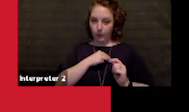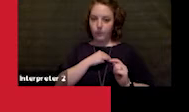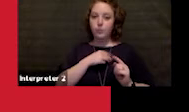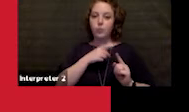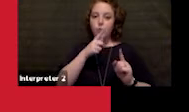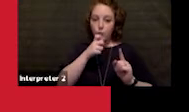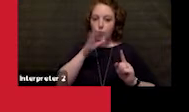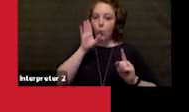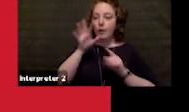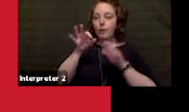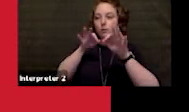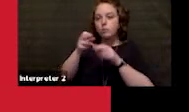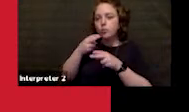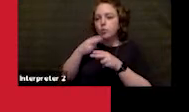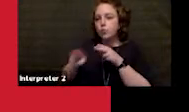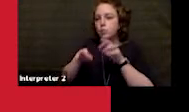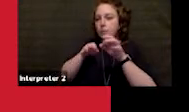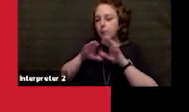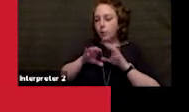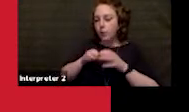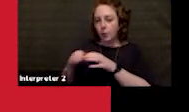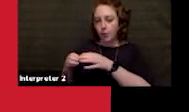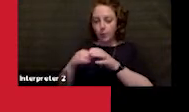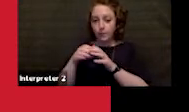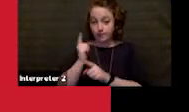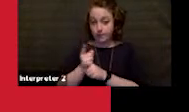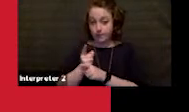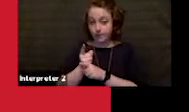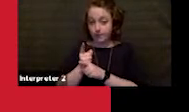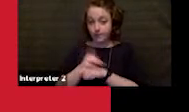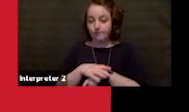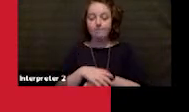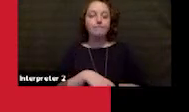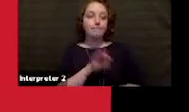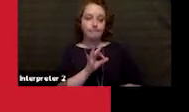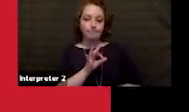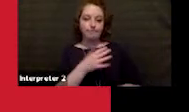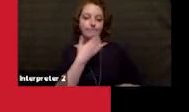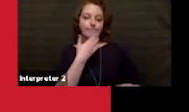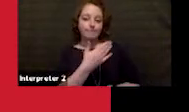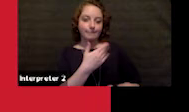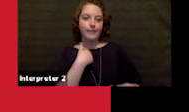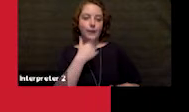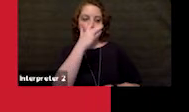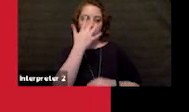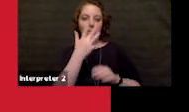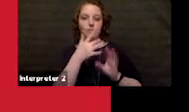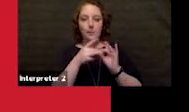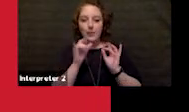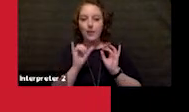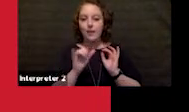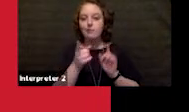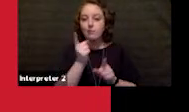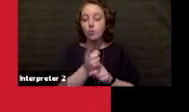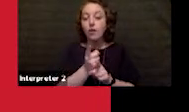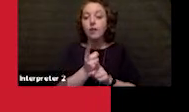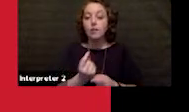then we're going to do the reporting out. Is that correct? Yep. Yes, thank you. Okay. I forgot to mention that. So yes, we will